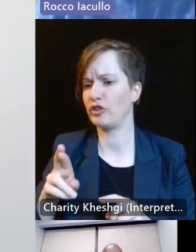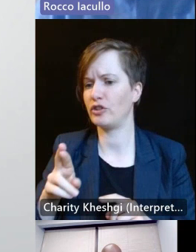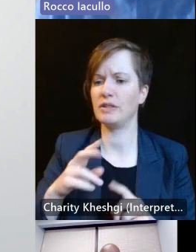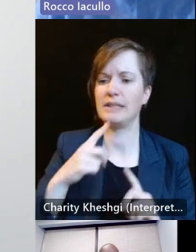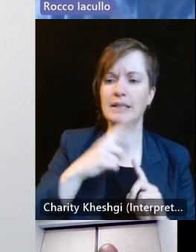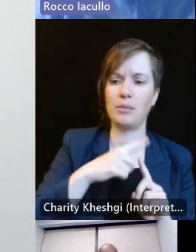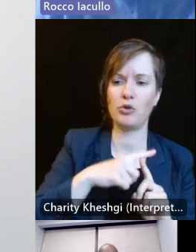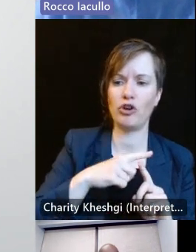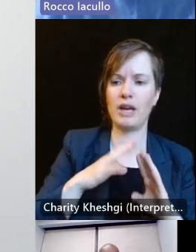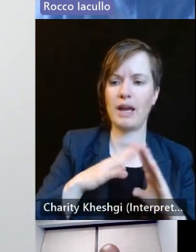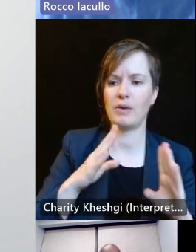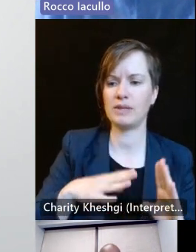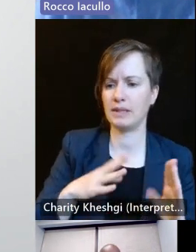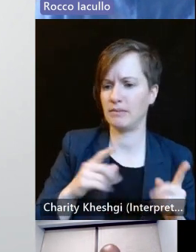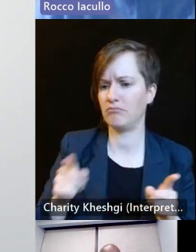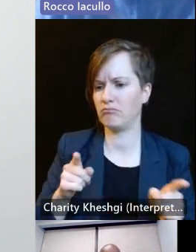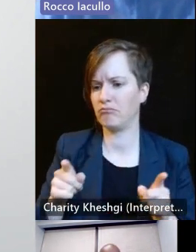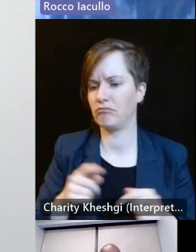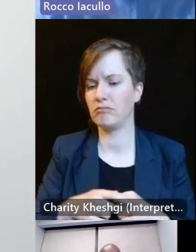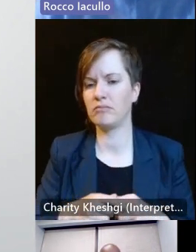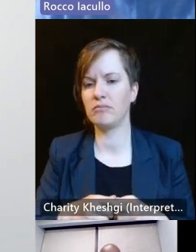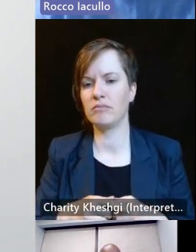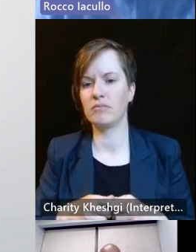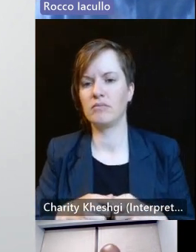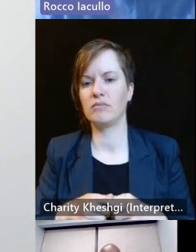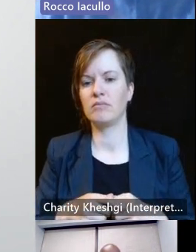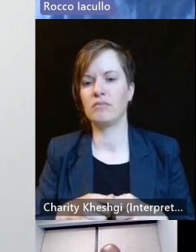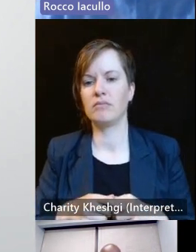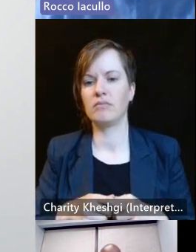to what people understand to be